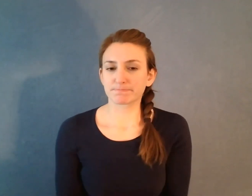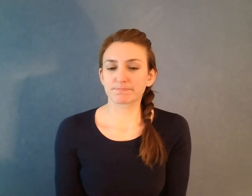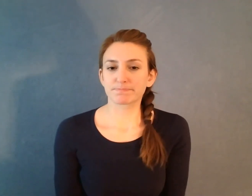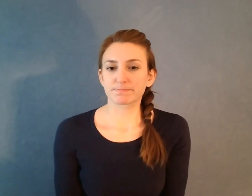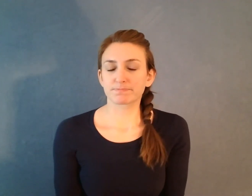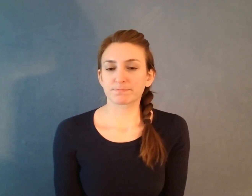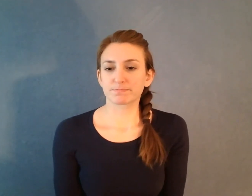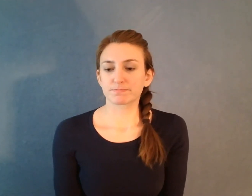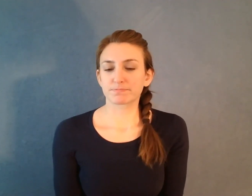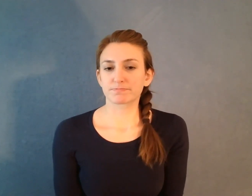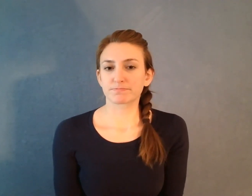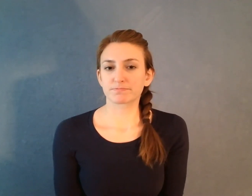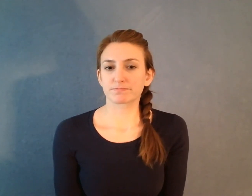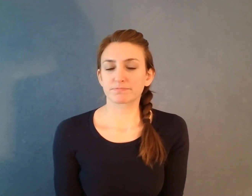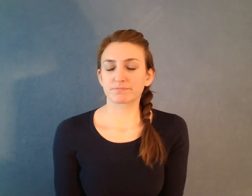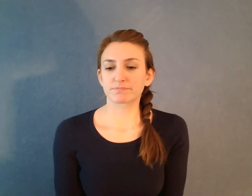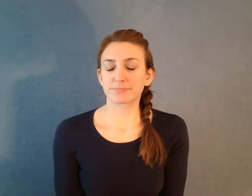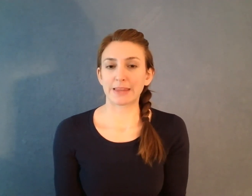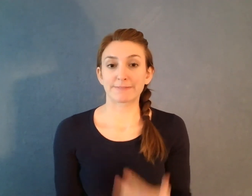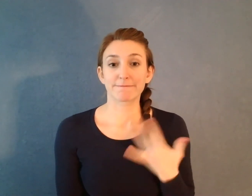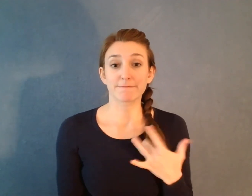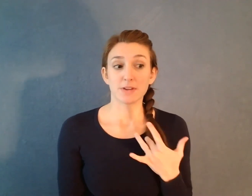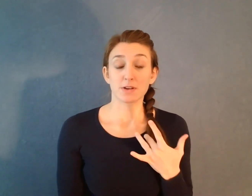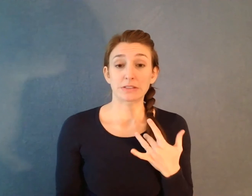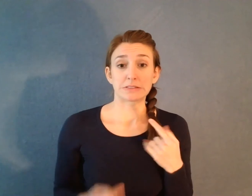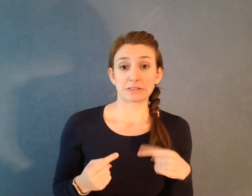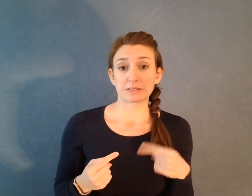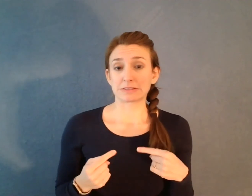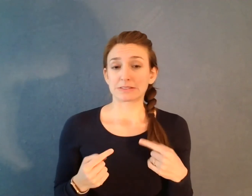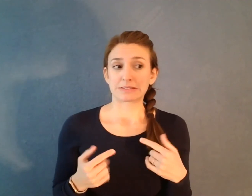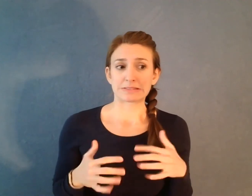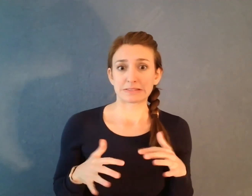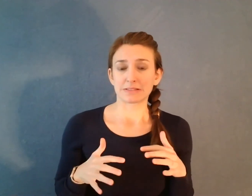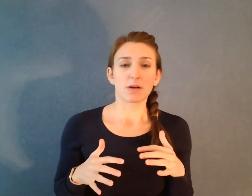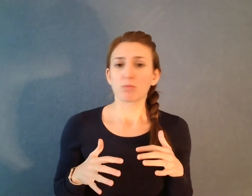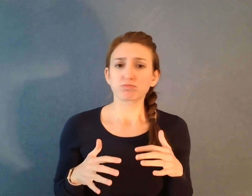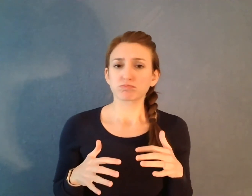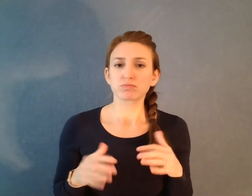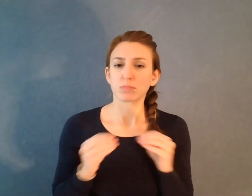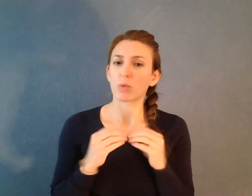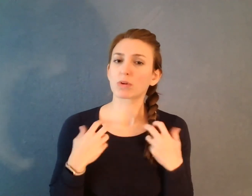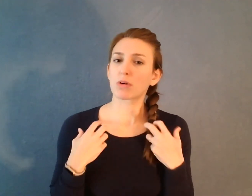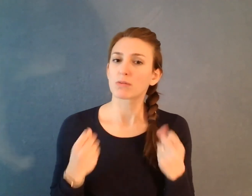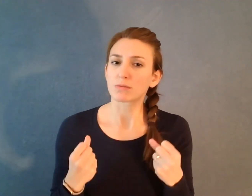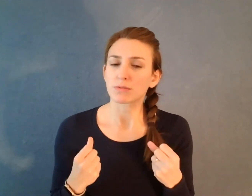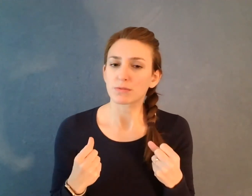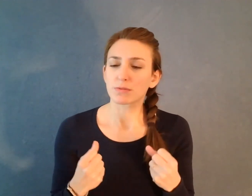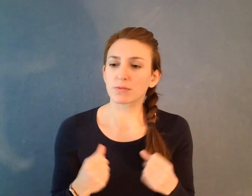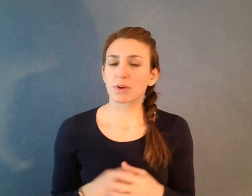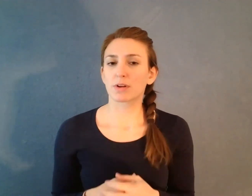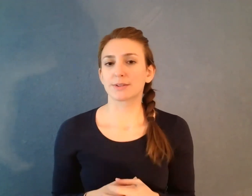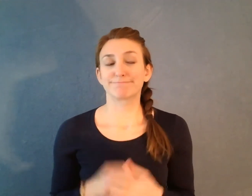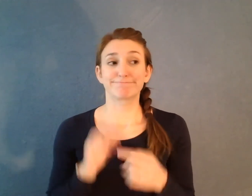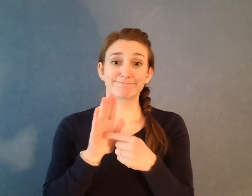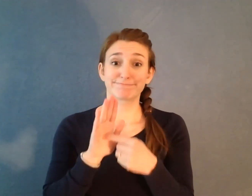I don't feel as nervous. Like I wouldn't even, years ago, I wouldn't even got on this